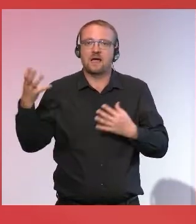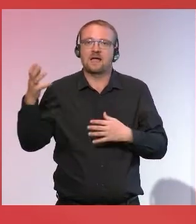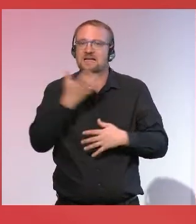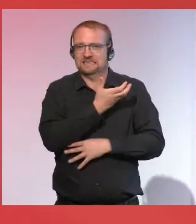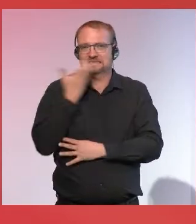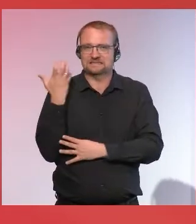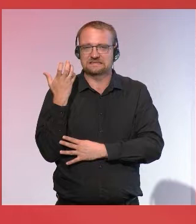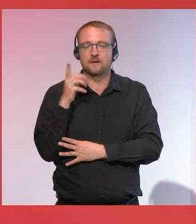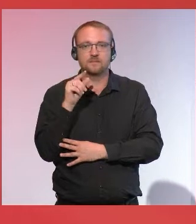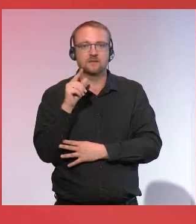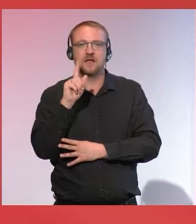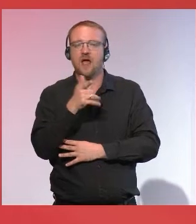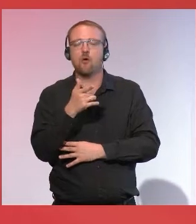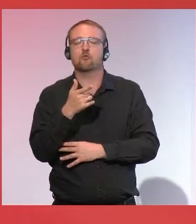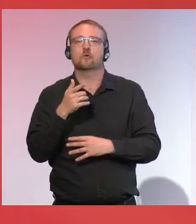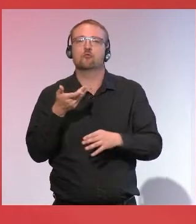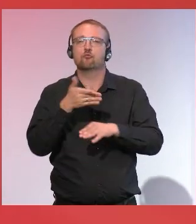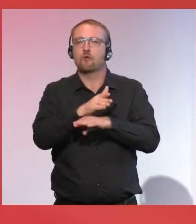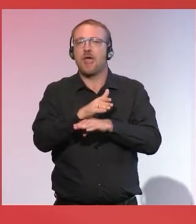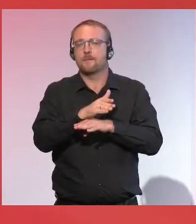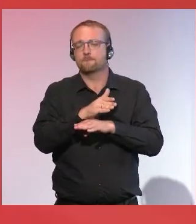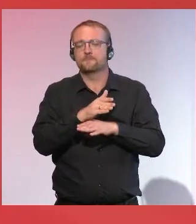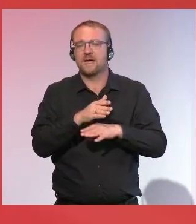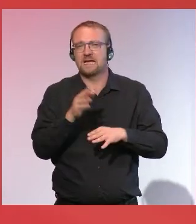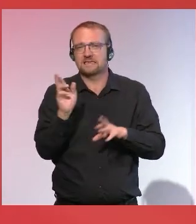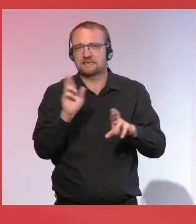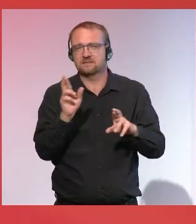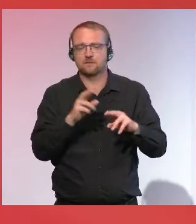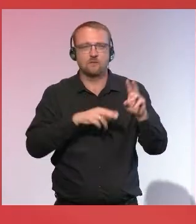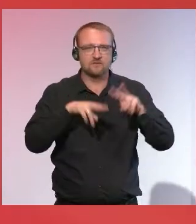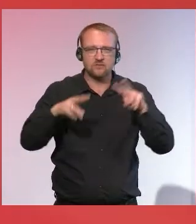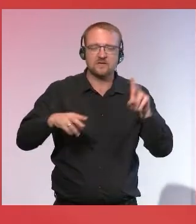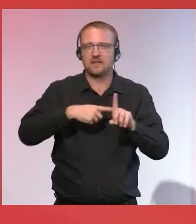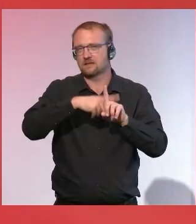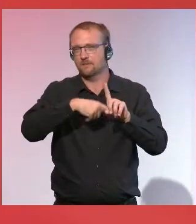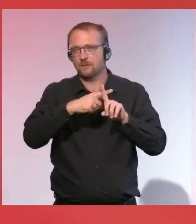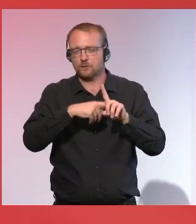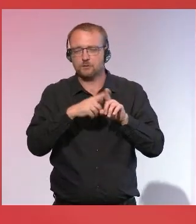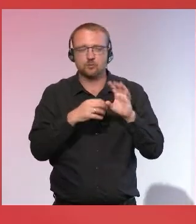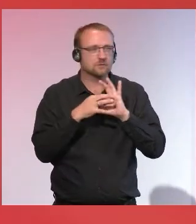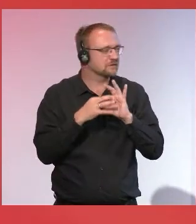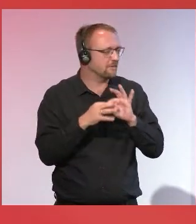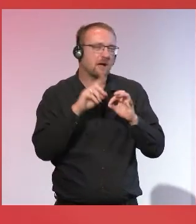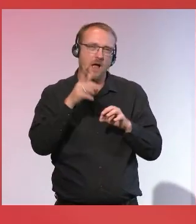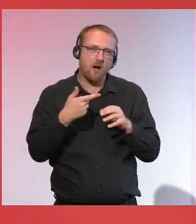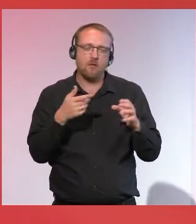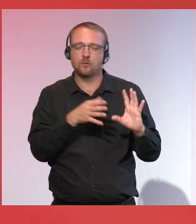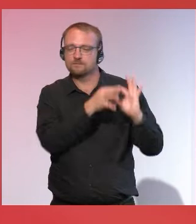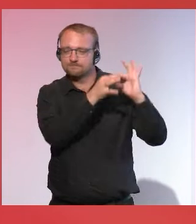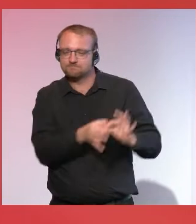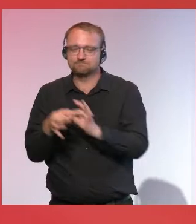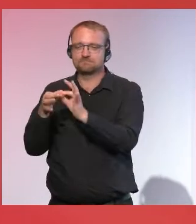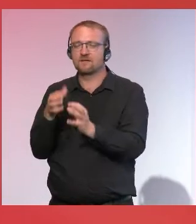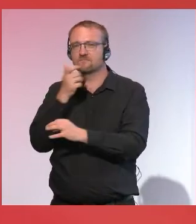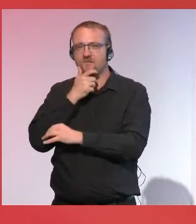at different temperatures and ages. And there's kind of a minimum mortality temperature, so when the least number of people die, and that's